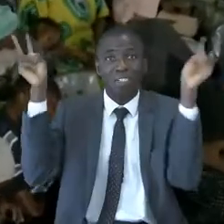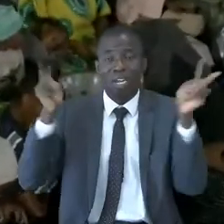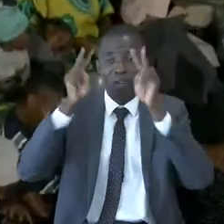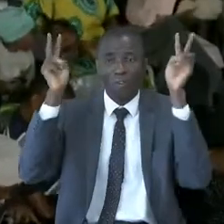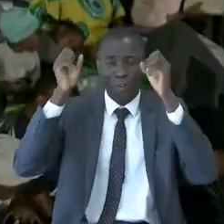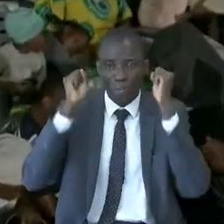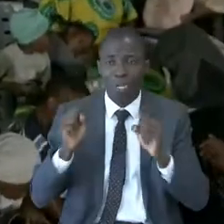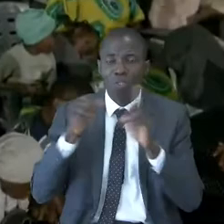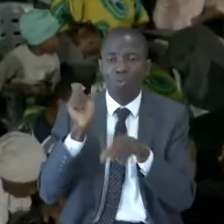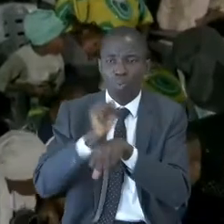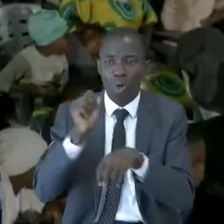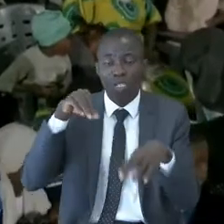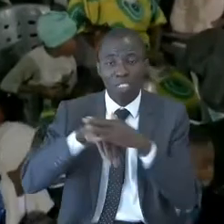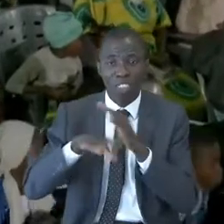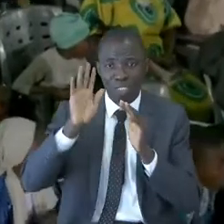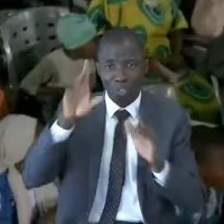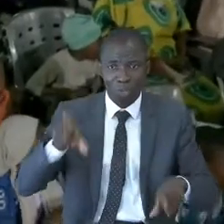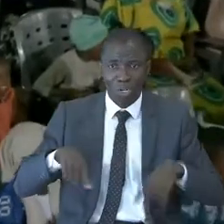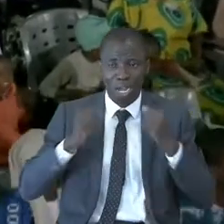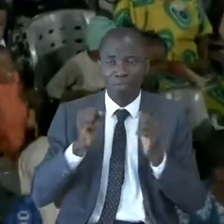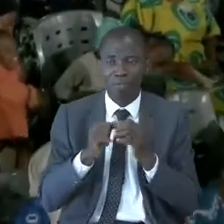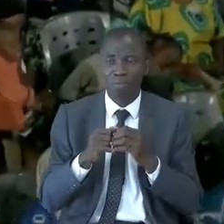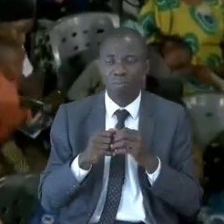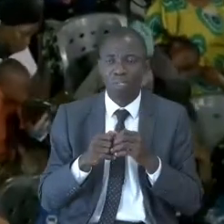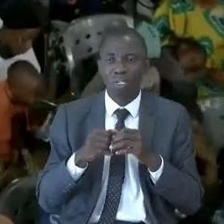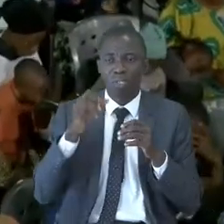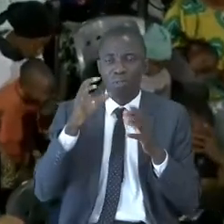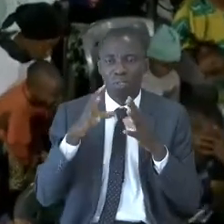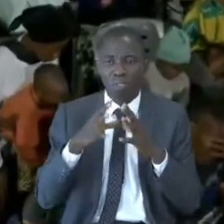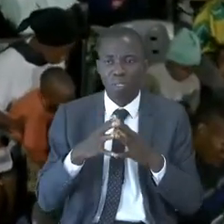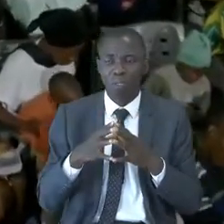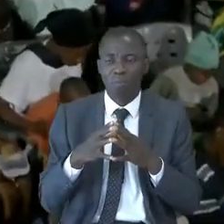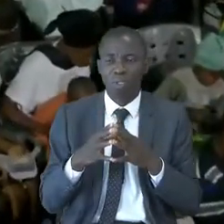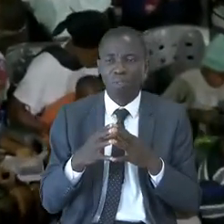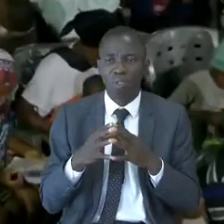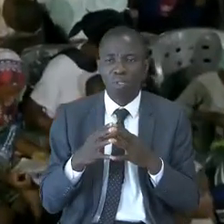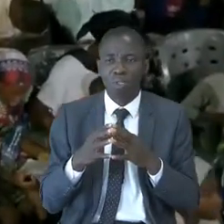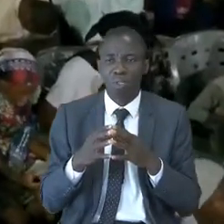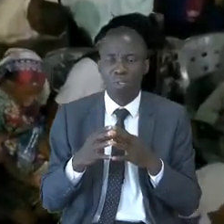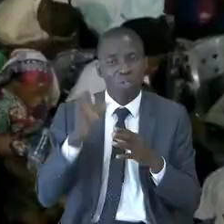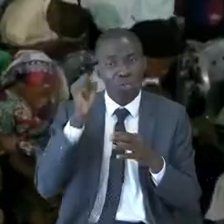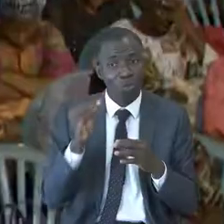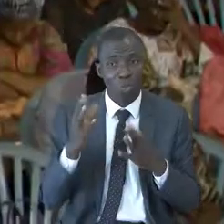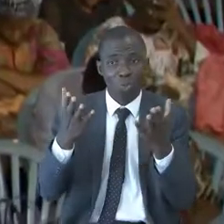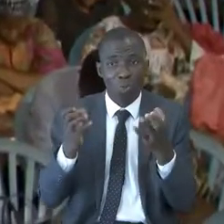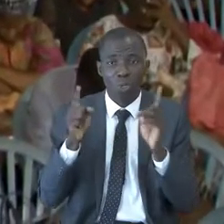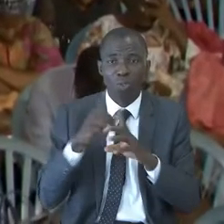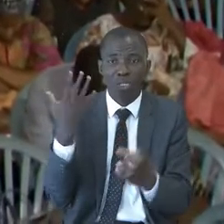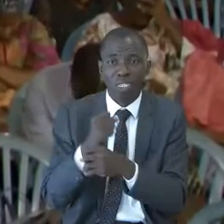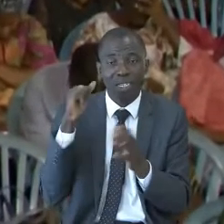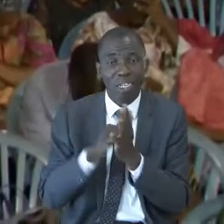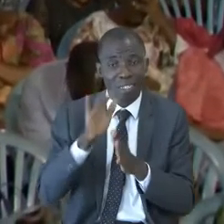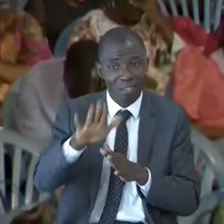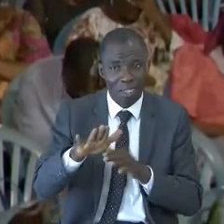start working in your life. It's bowed, eyes closed. You want to take that step